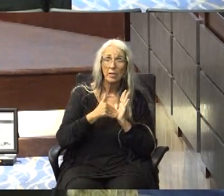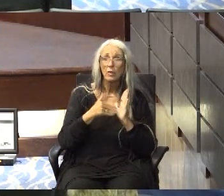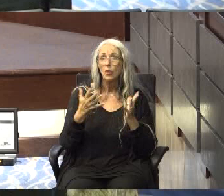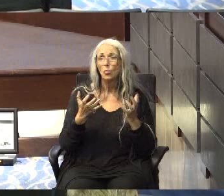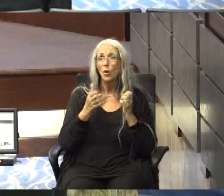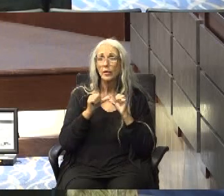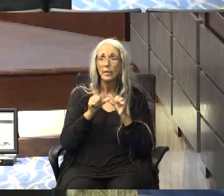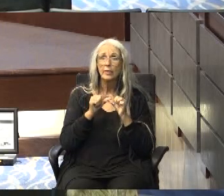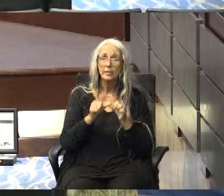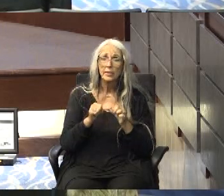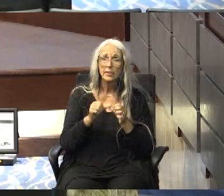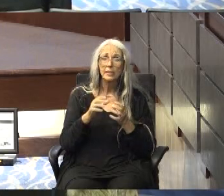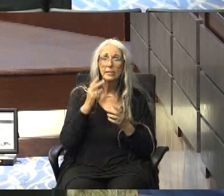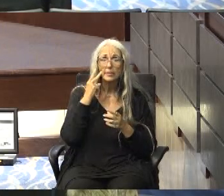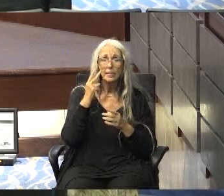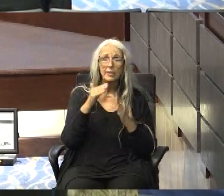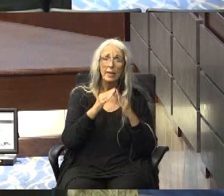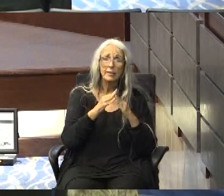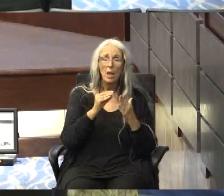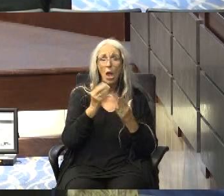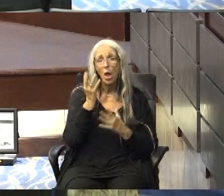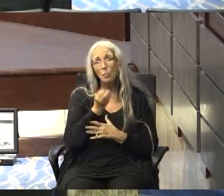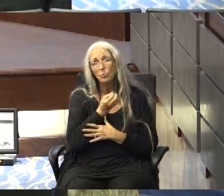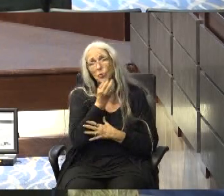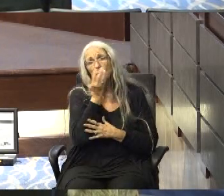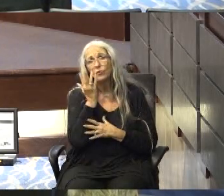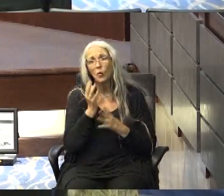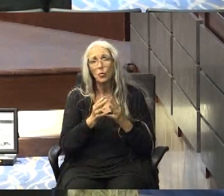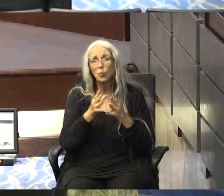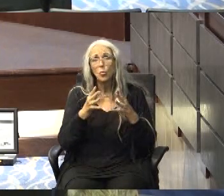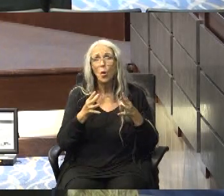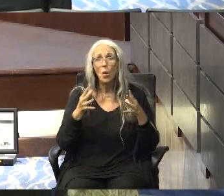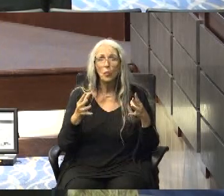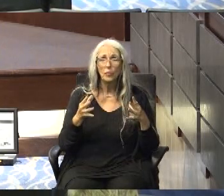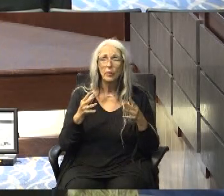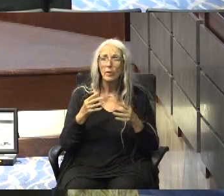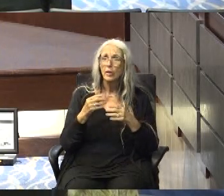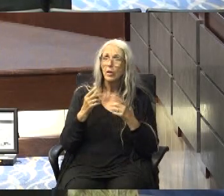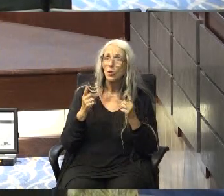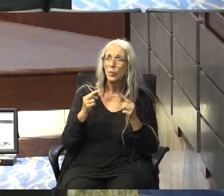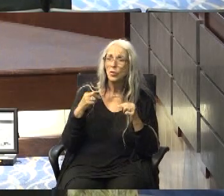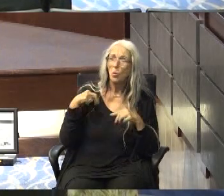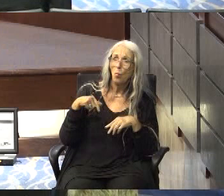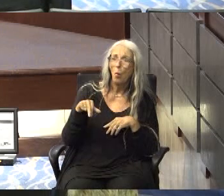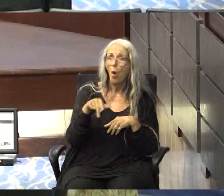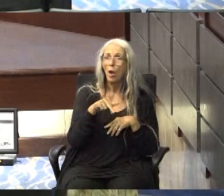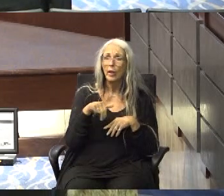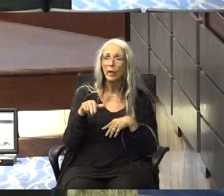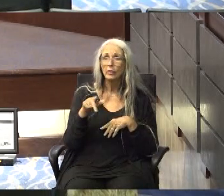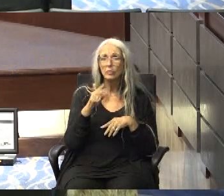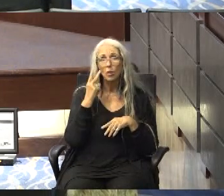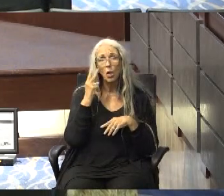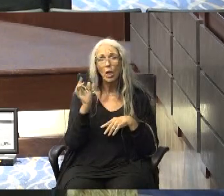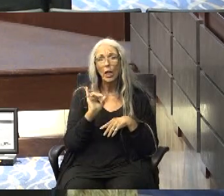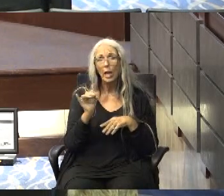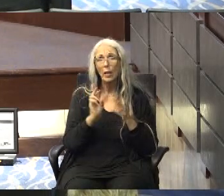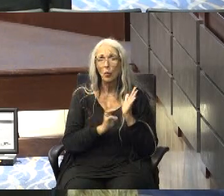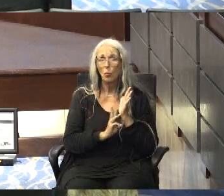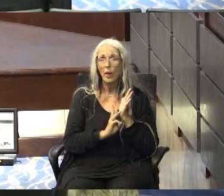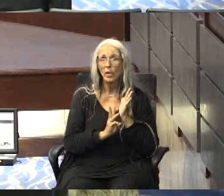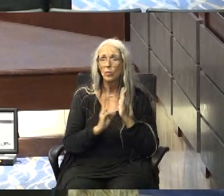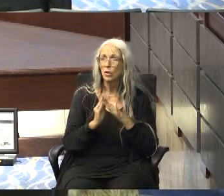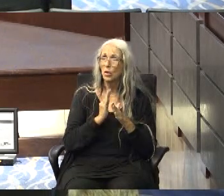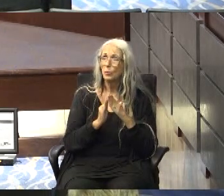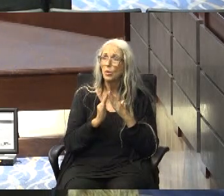continue to see beautification and growth. I think when you walk down here, it's still going to feel like Waco to our community members. When they're here, they're going to say, man,